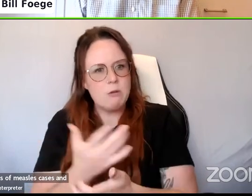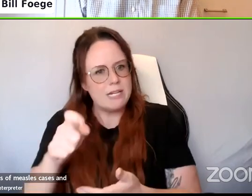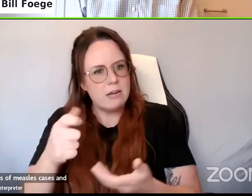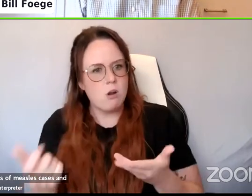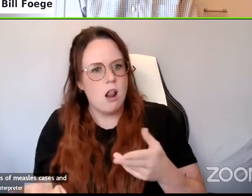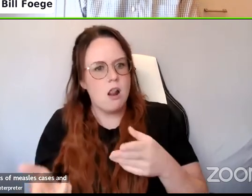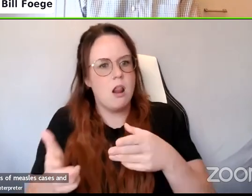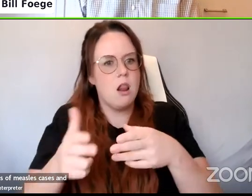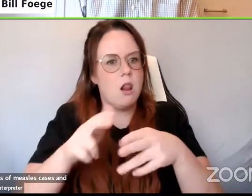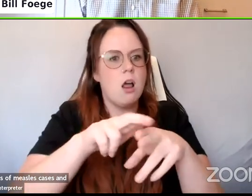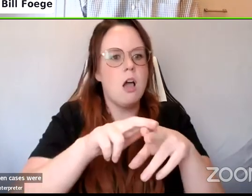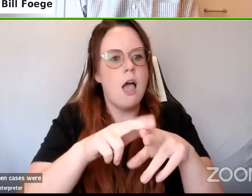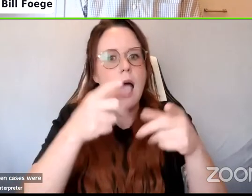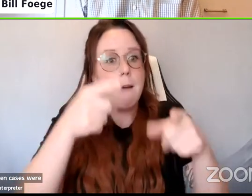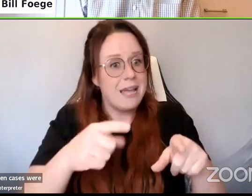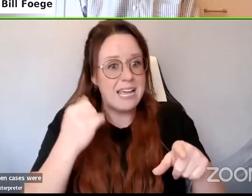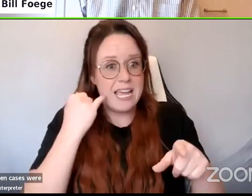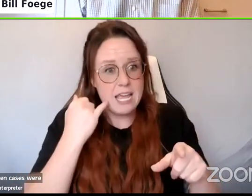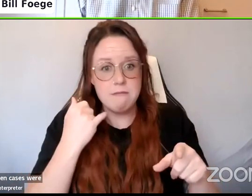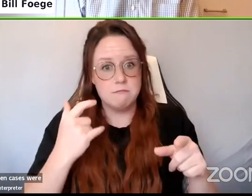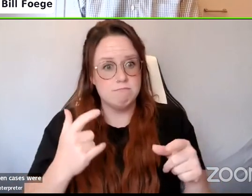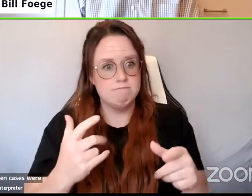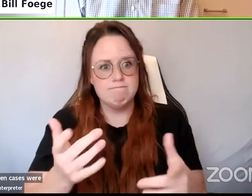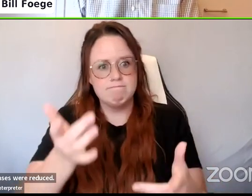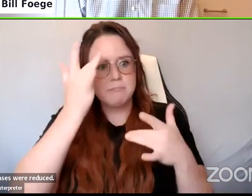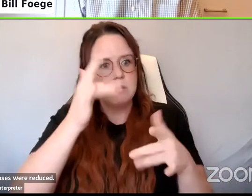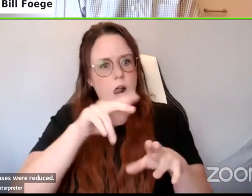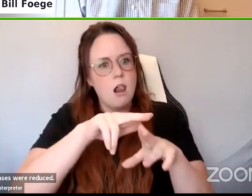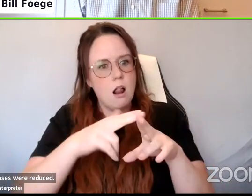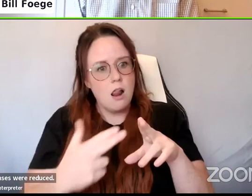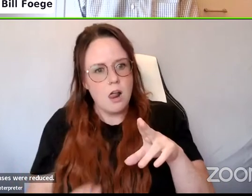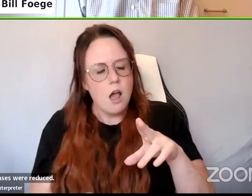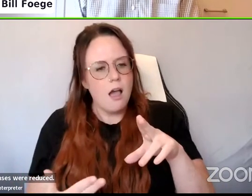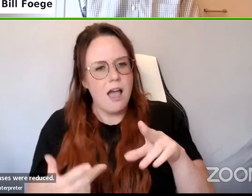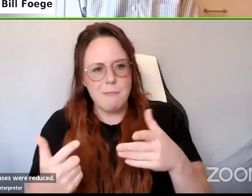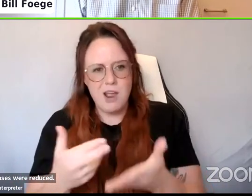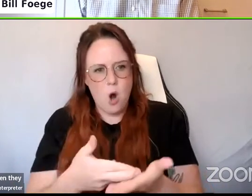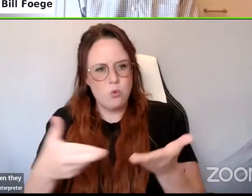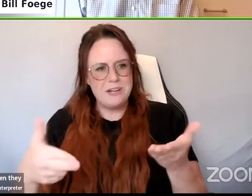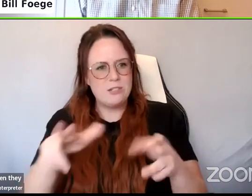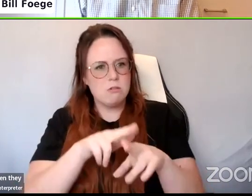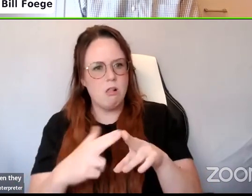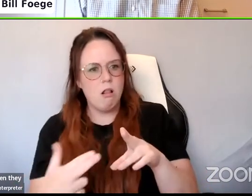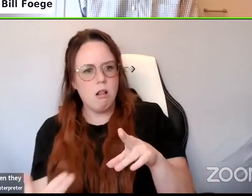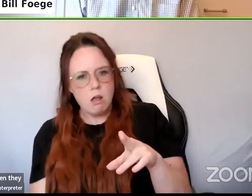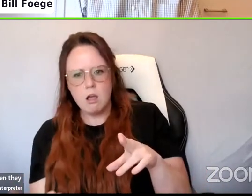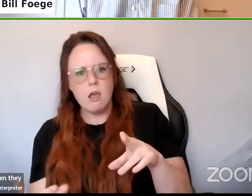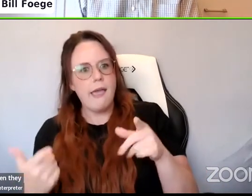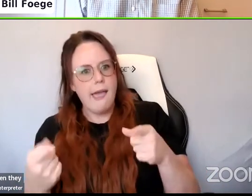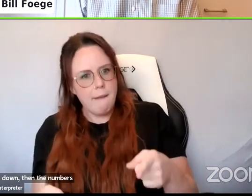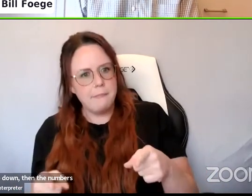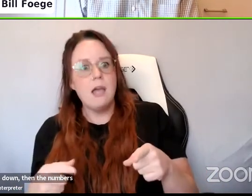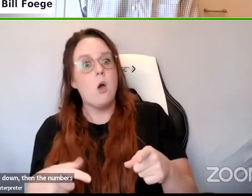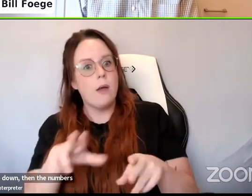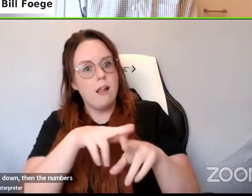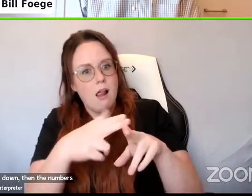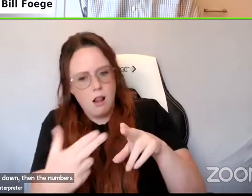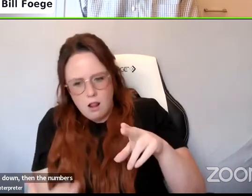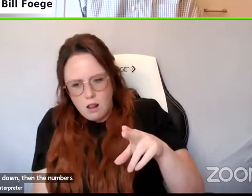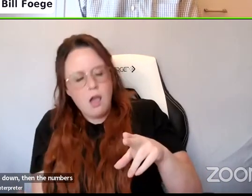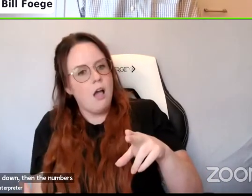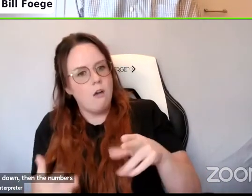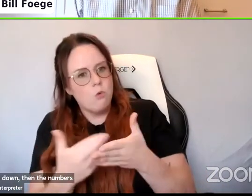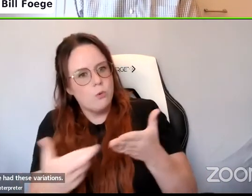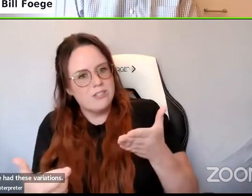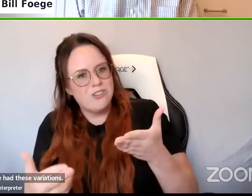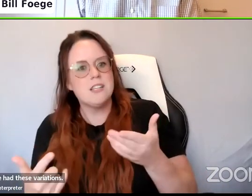cases were reduced and inevitably when they would go down then the numbers would come up again and so we had these variations and